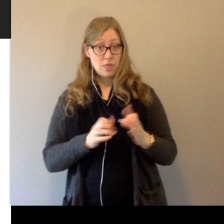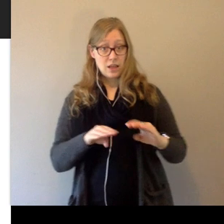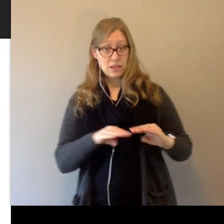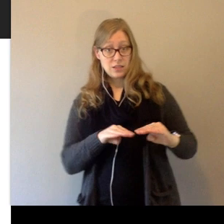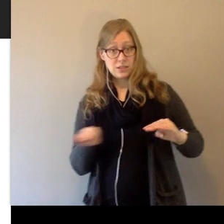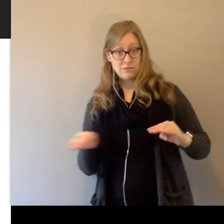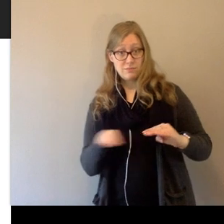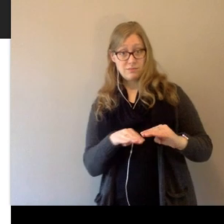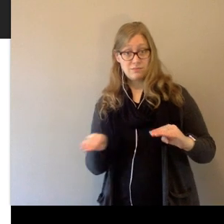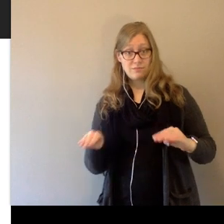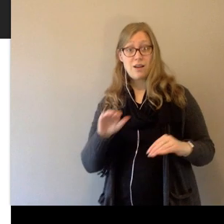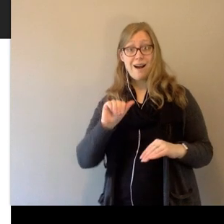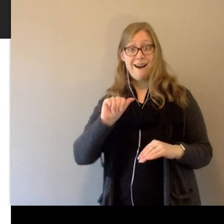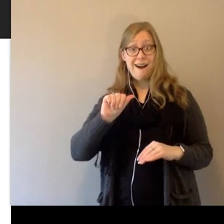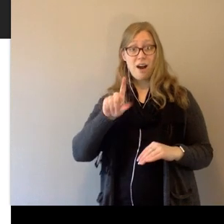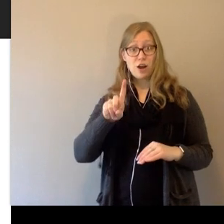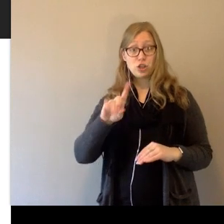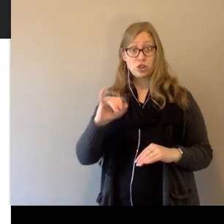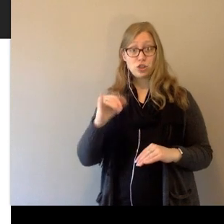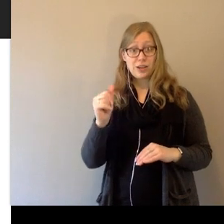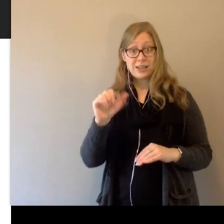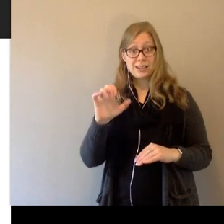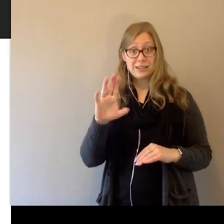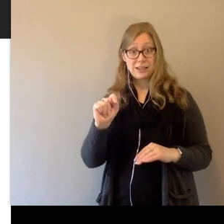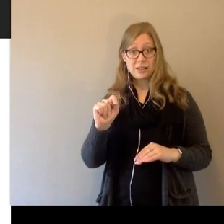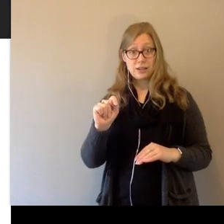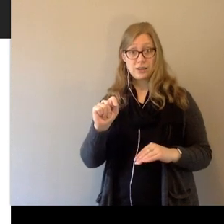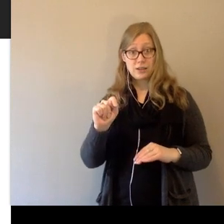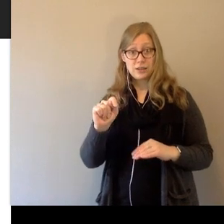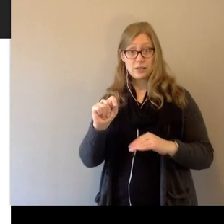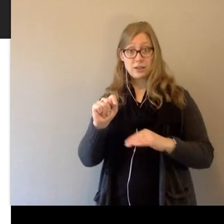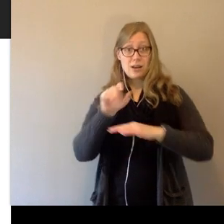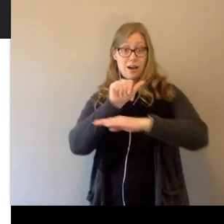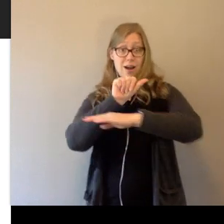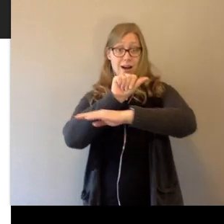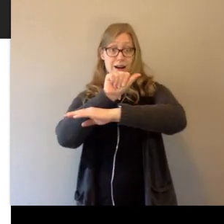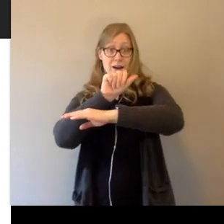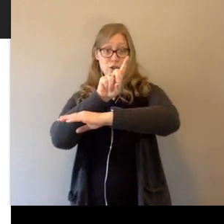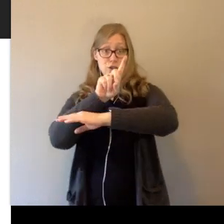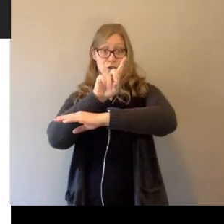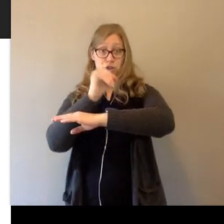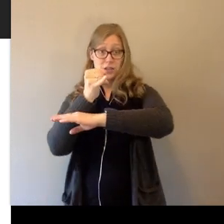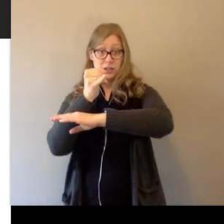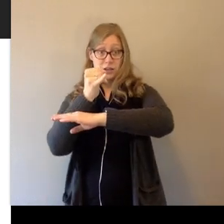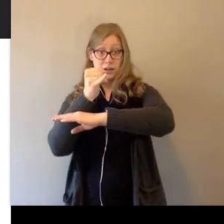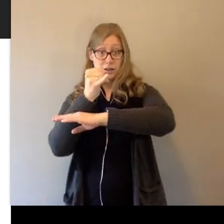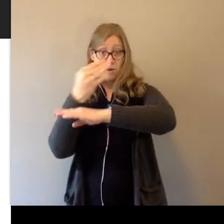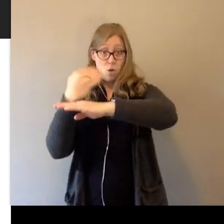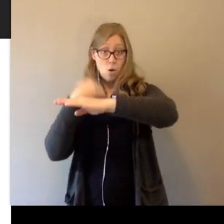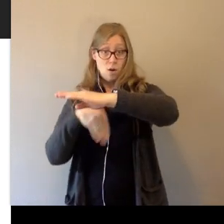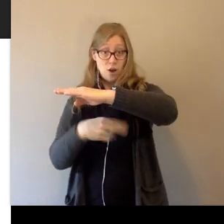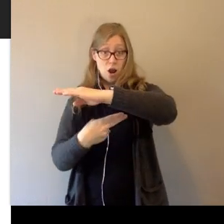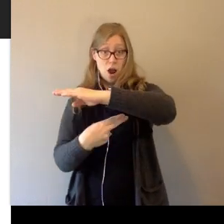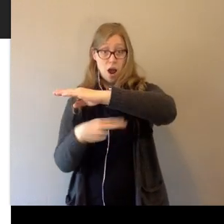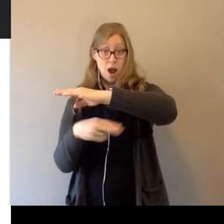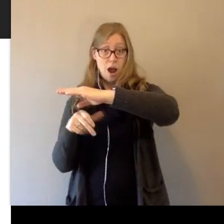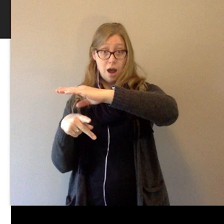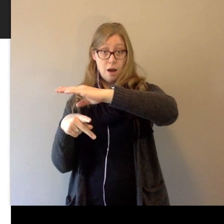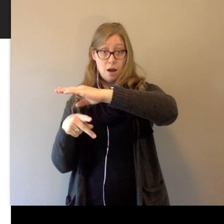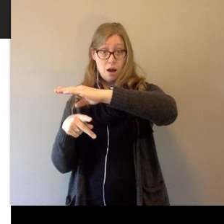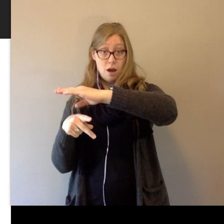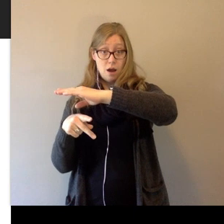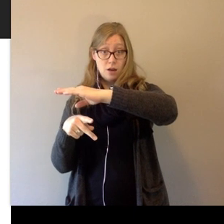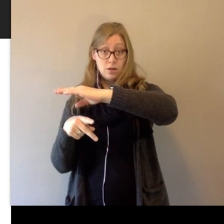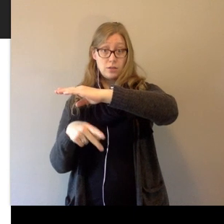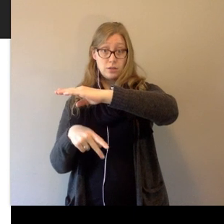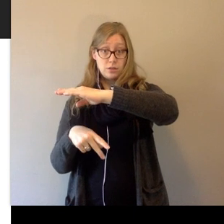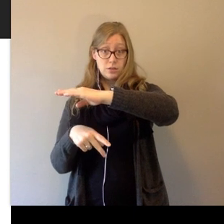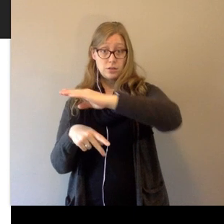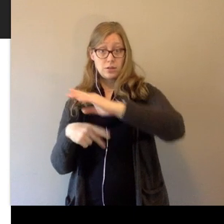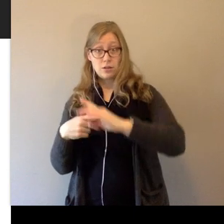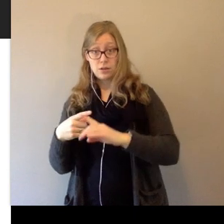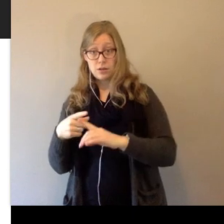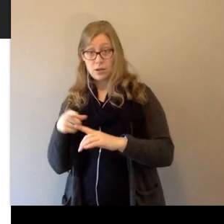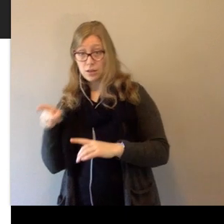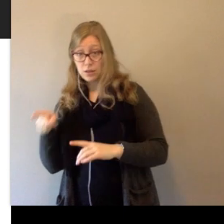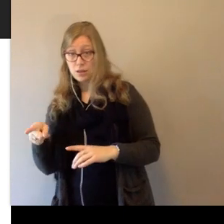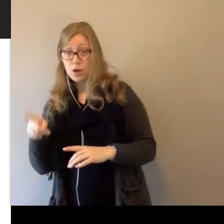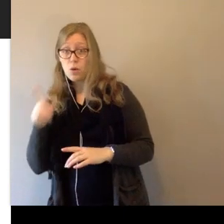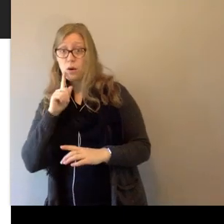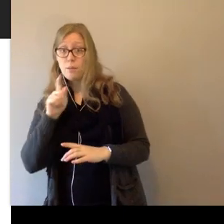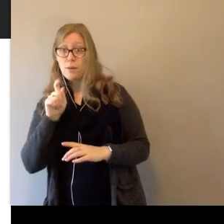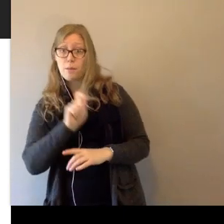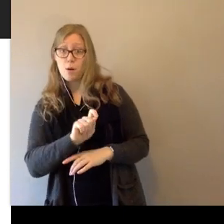So if I take the adjacent side over the hypotenuse, that's going to be, for my table here,